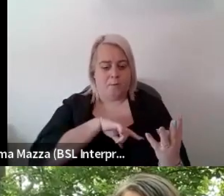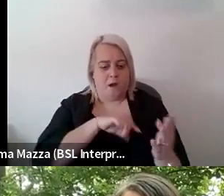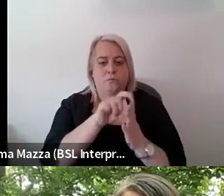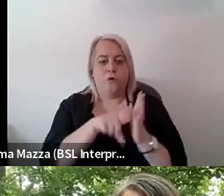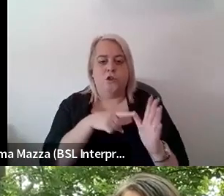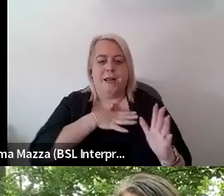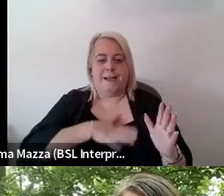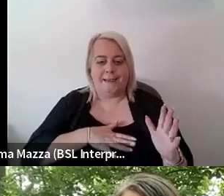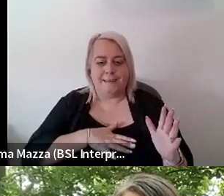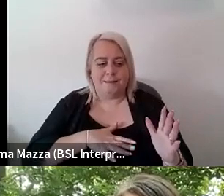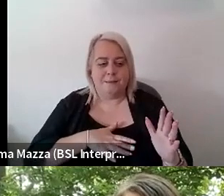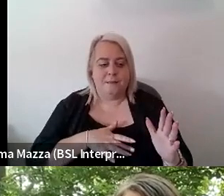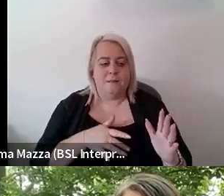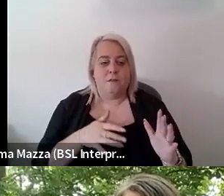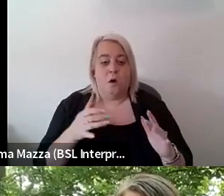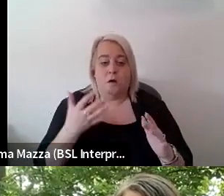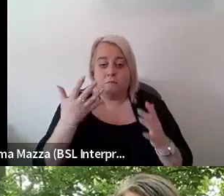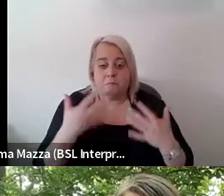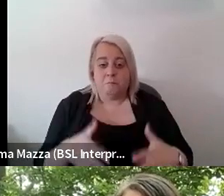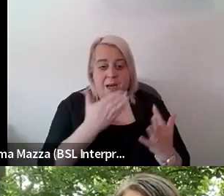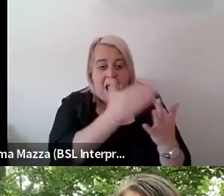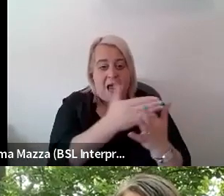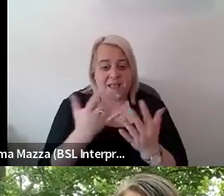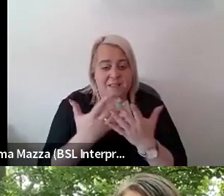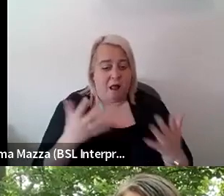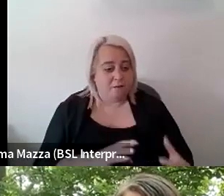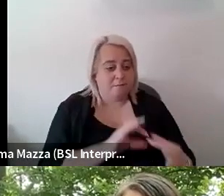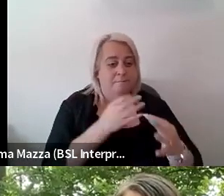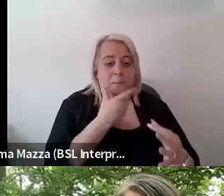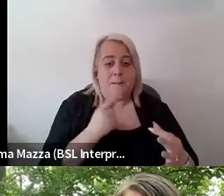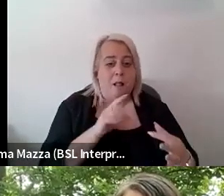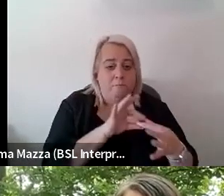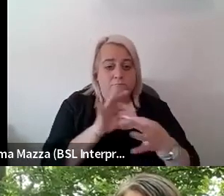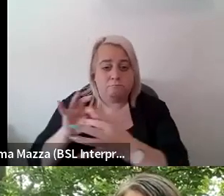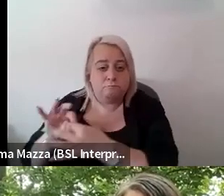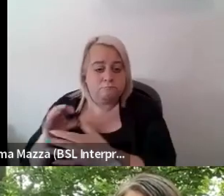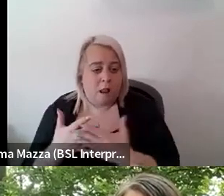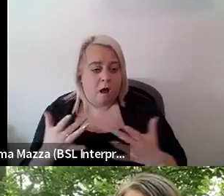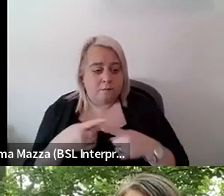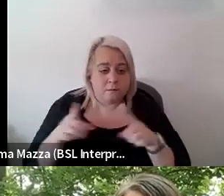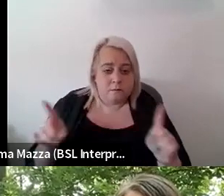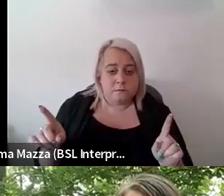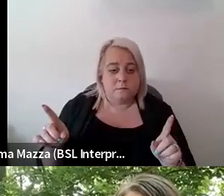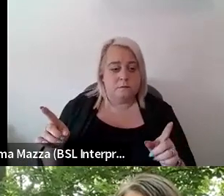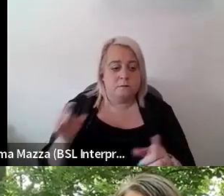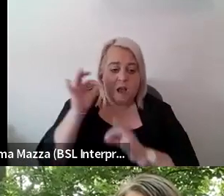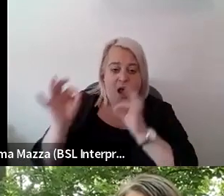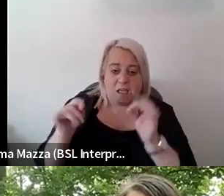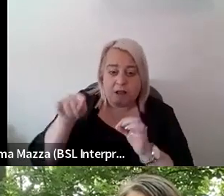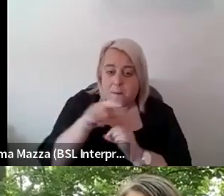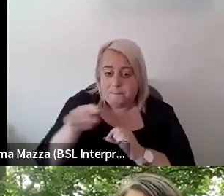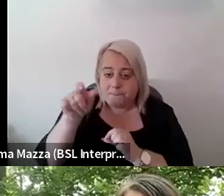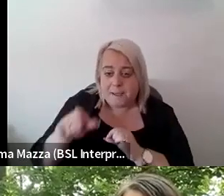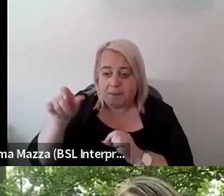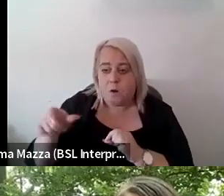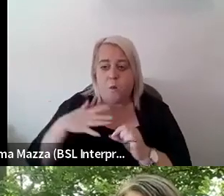And so we had access to a whole bunch of people, but, you know, we spoke to them and said, okay, actually I need these particular people for this particular service. I